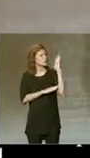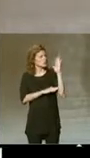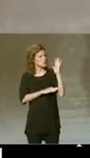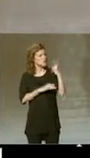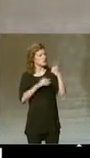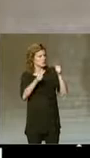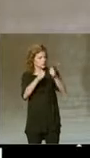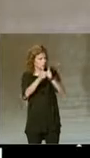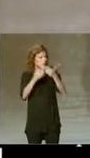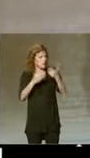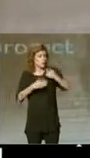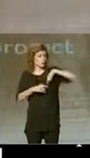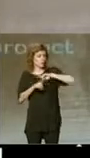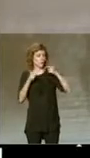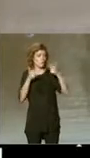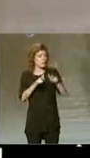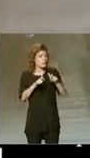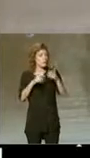robotics,